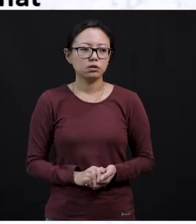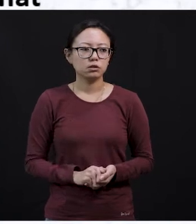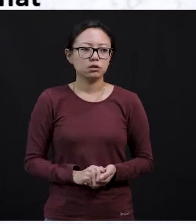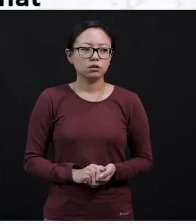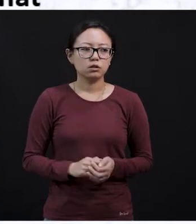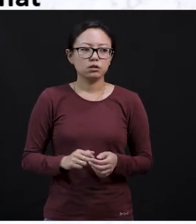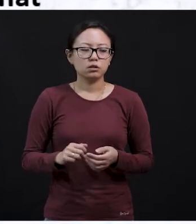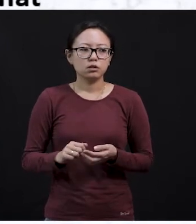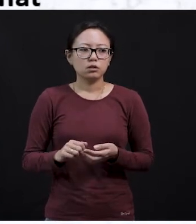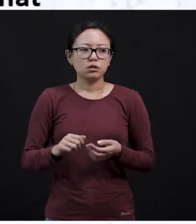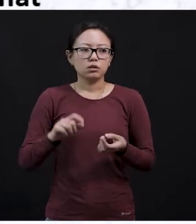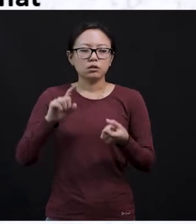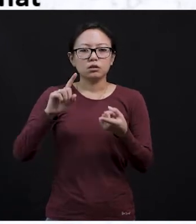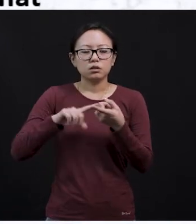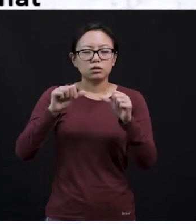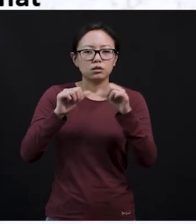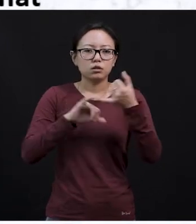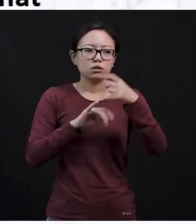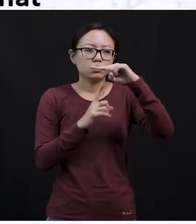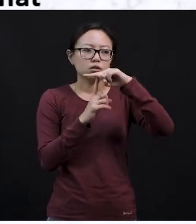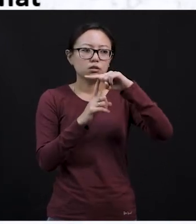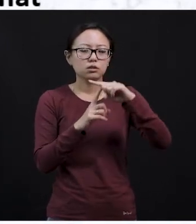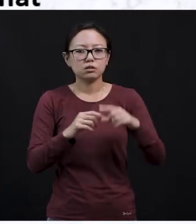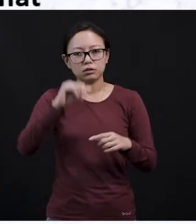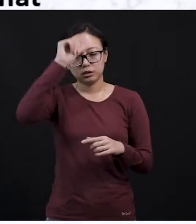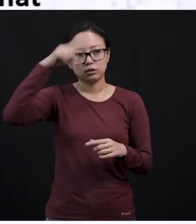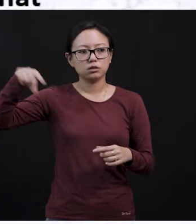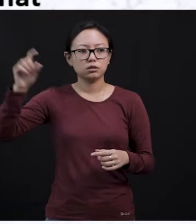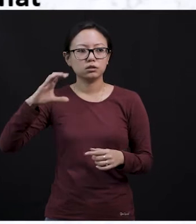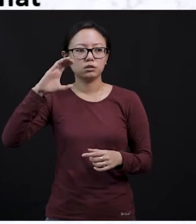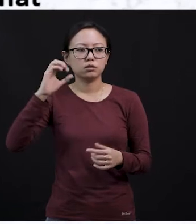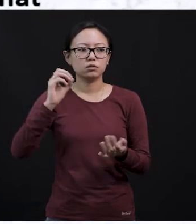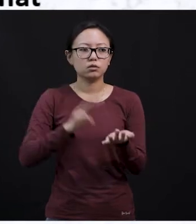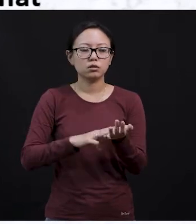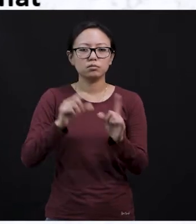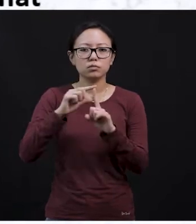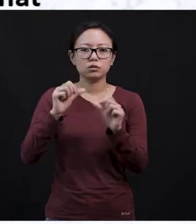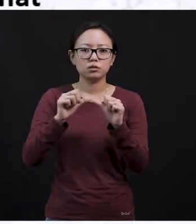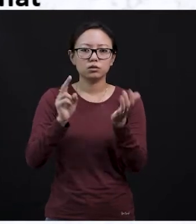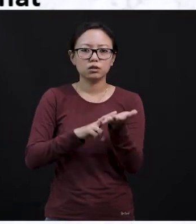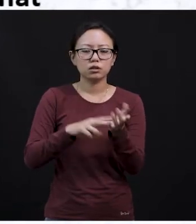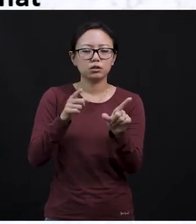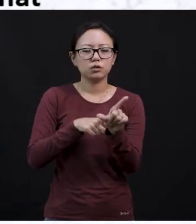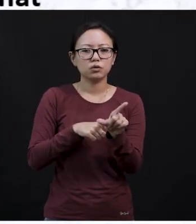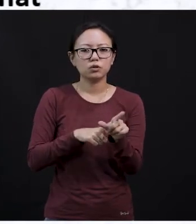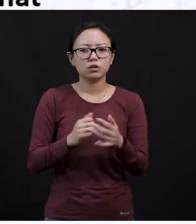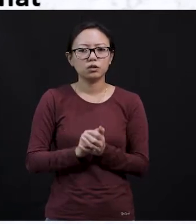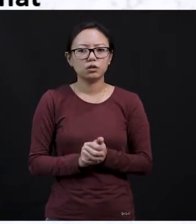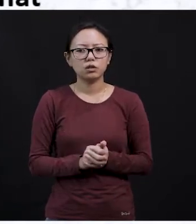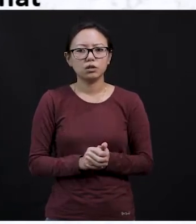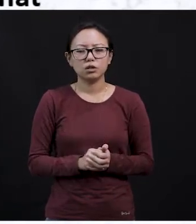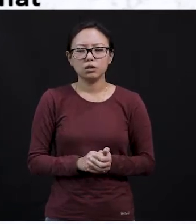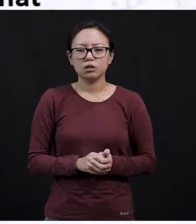east of the Cape of Good Hope. So, it was the Queen Elizabeth who granted them permission that they can have trade facilities